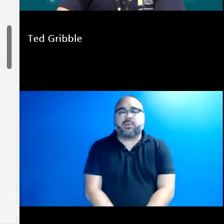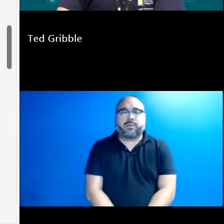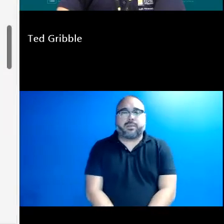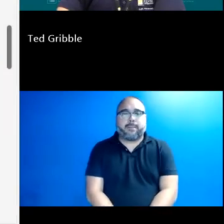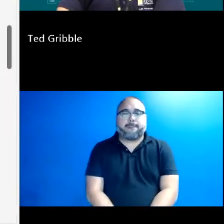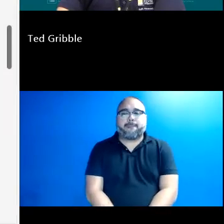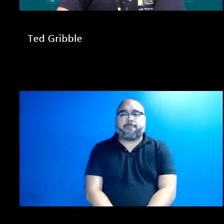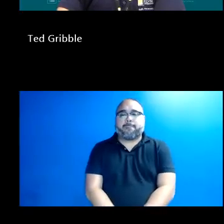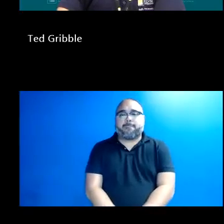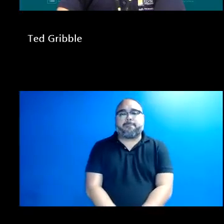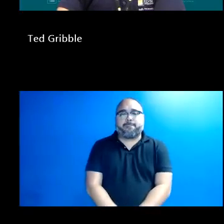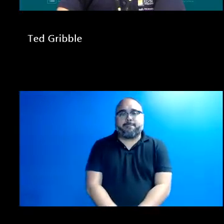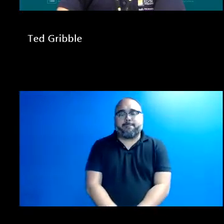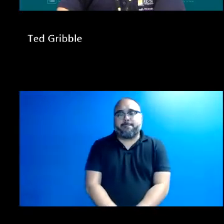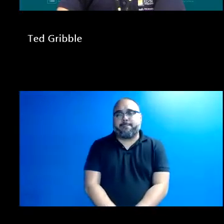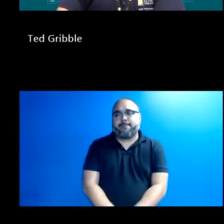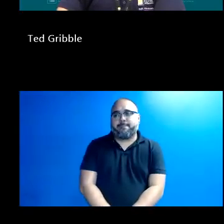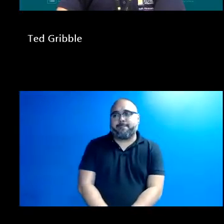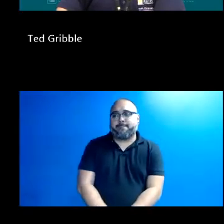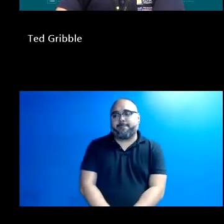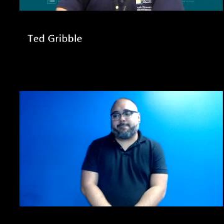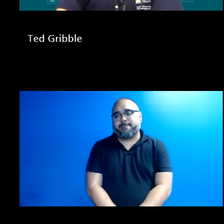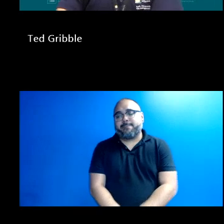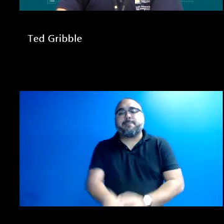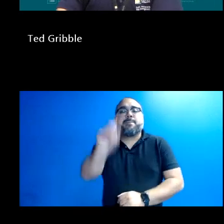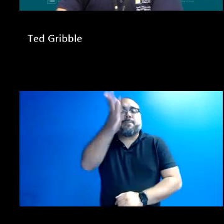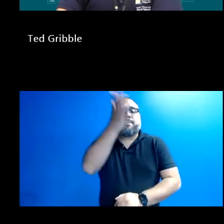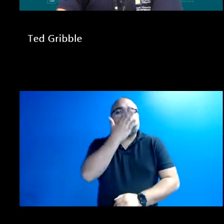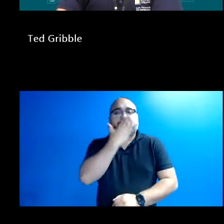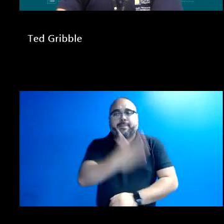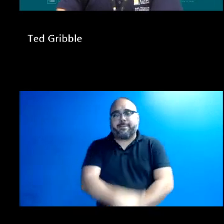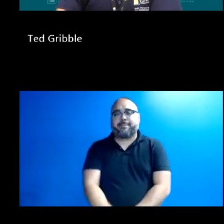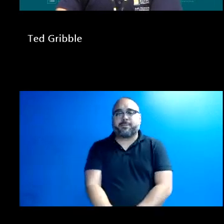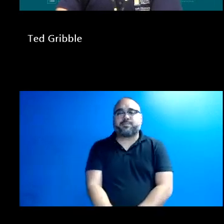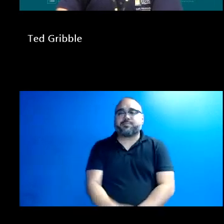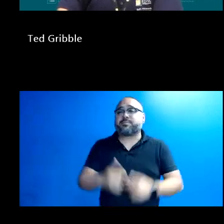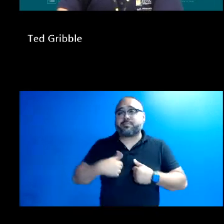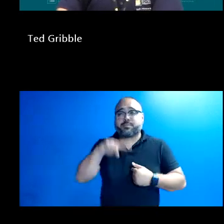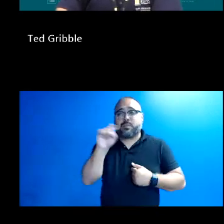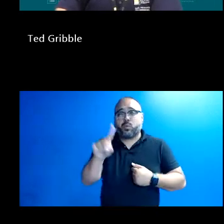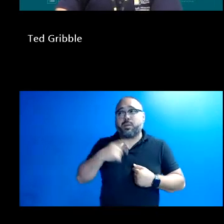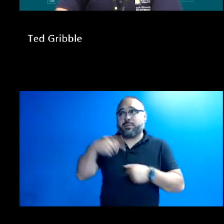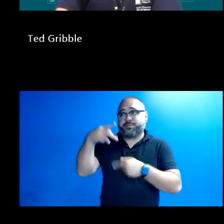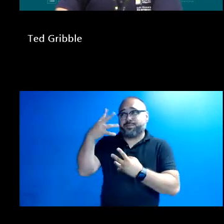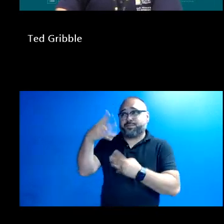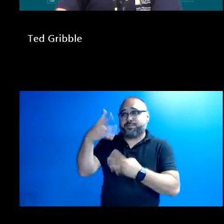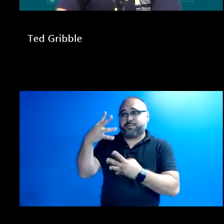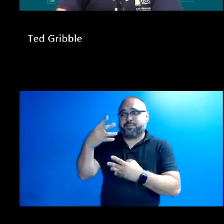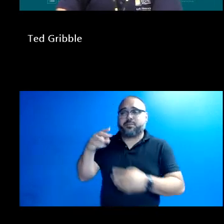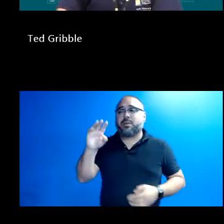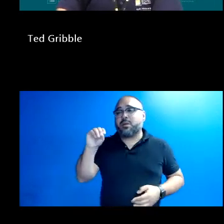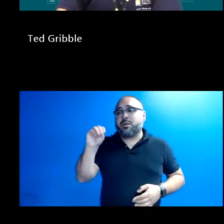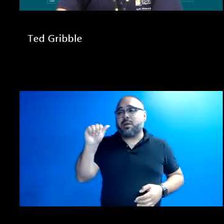Okay, thank you, Jude. All right, I'm scrolling through the questions. Matt,